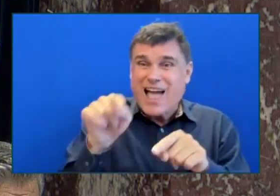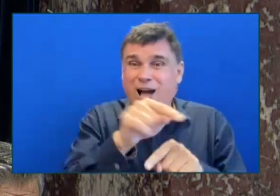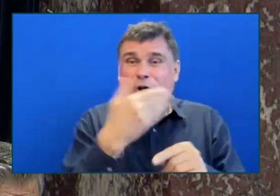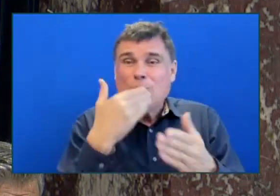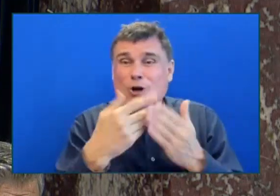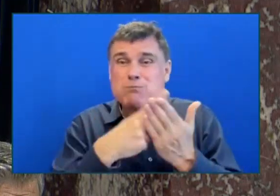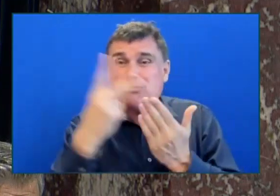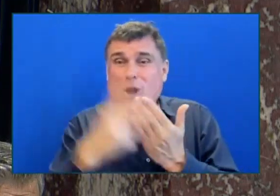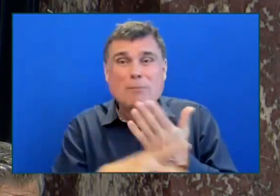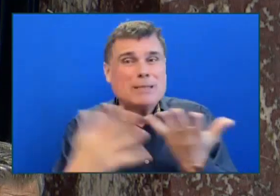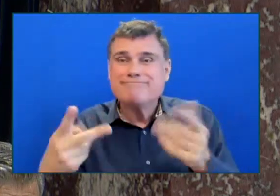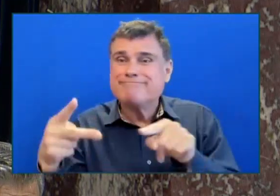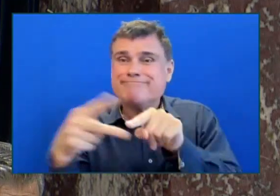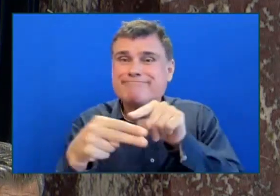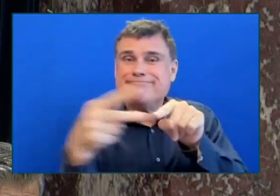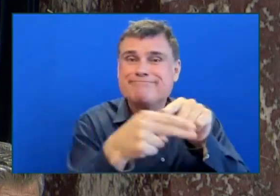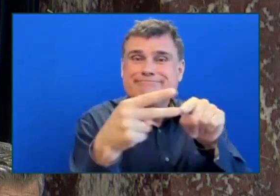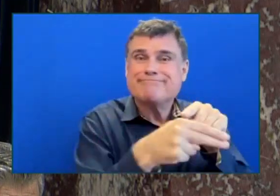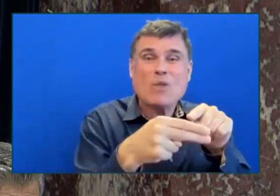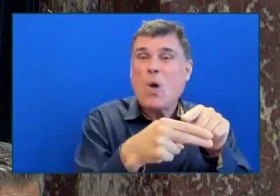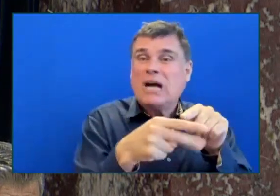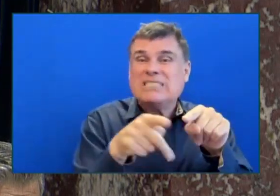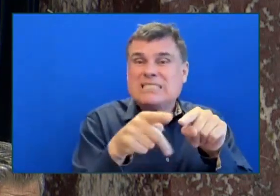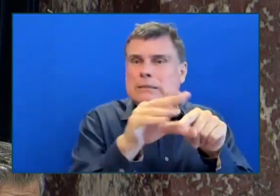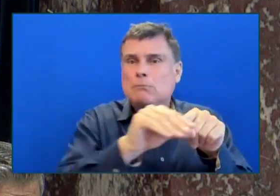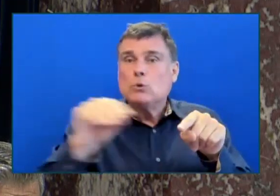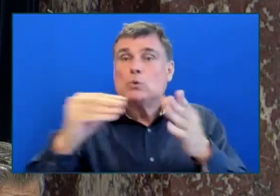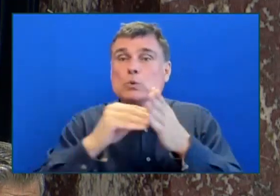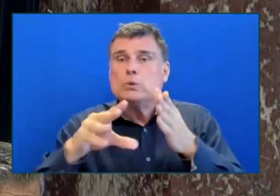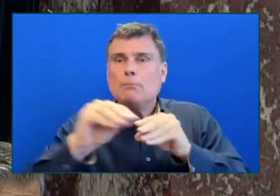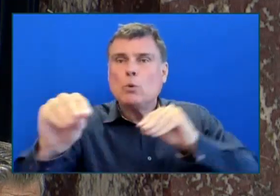The much smaller Saanich School District is looking for